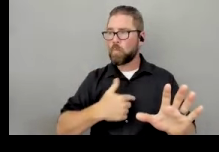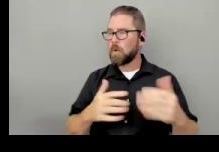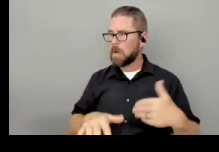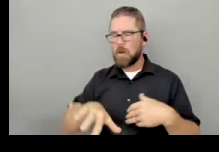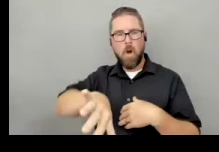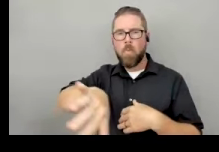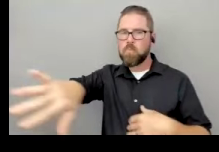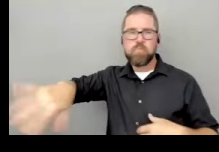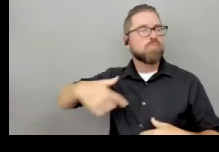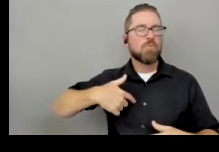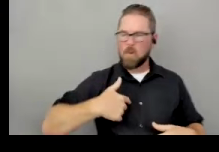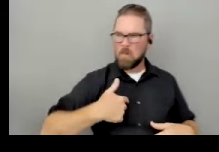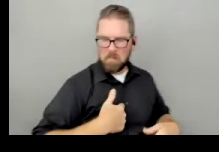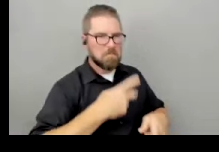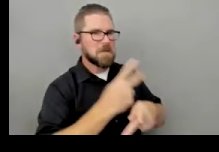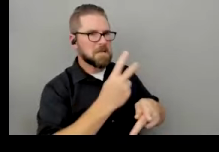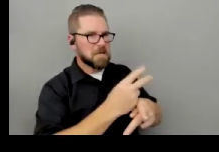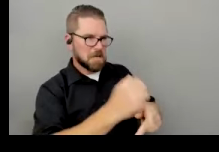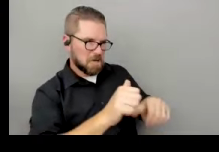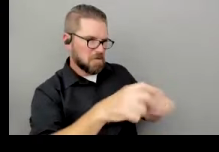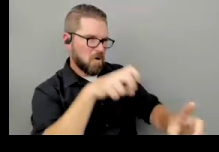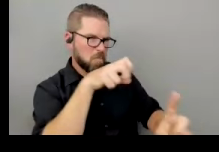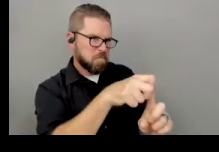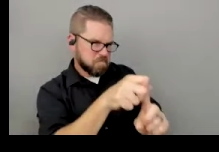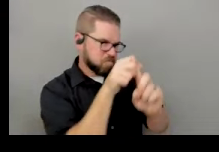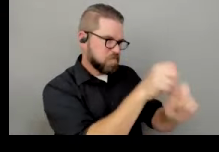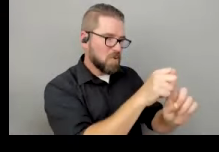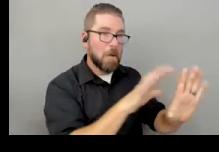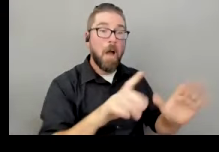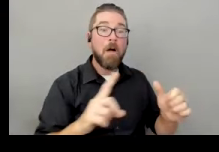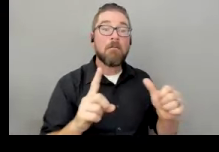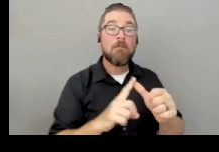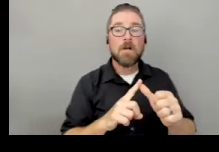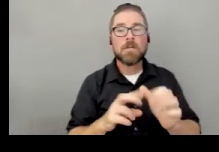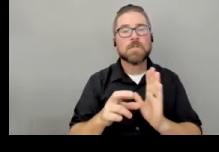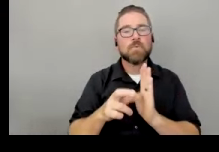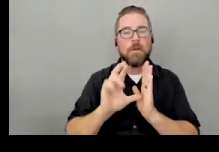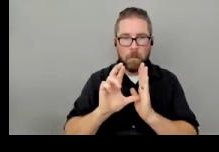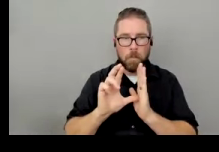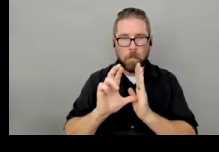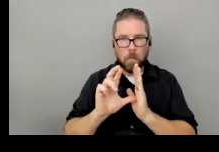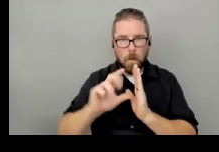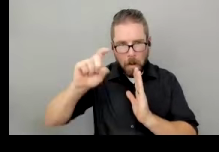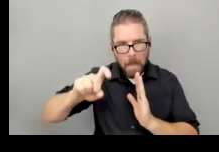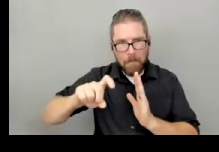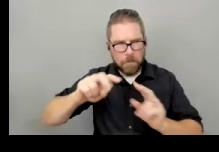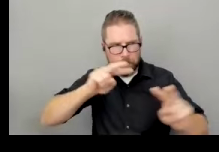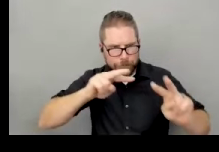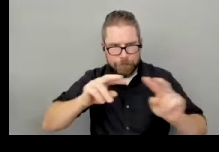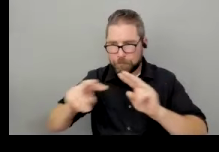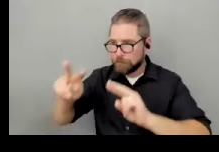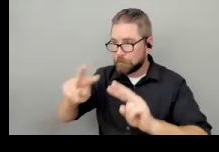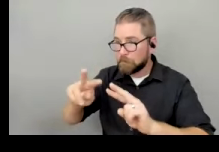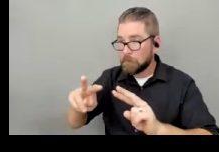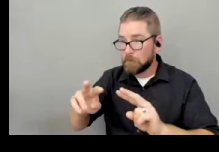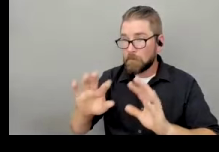without a review. So the complainant doesn't get to decide that that is something that occurs. The police don't decide it. The